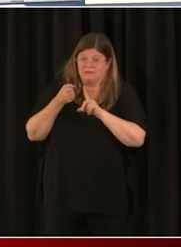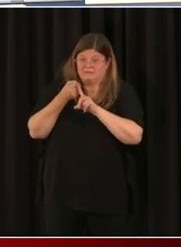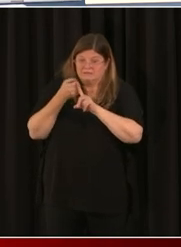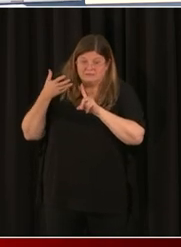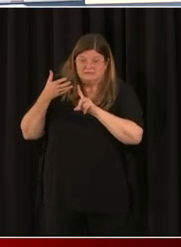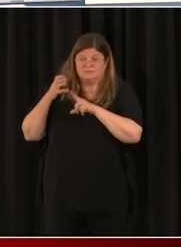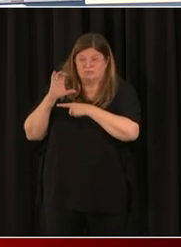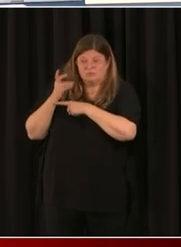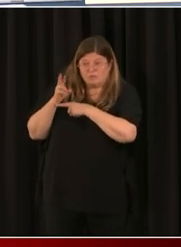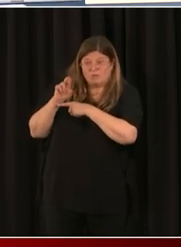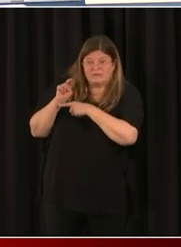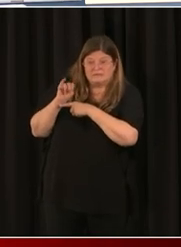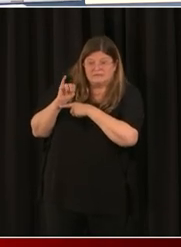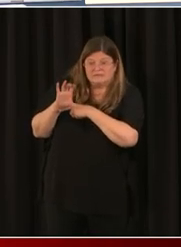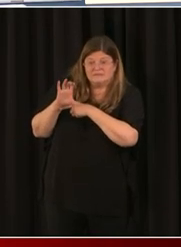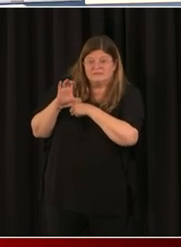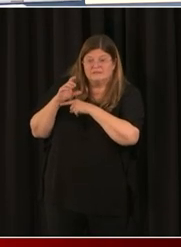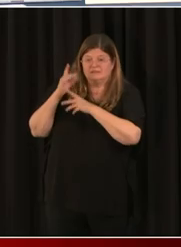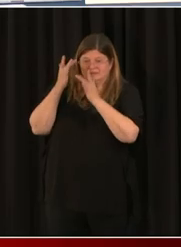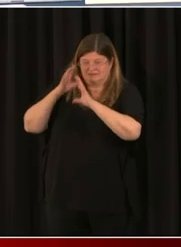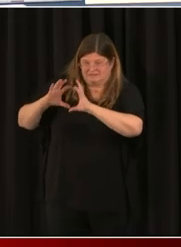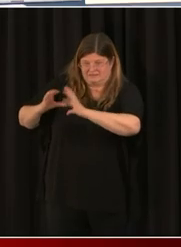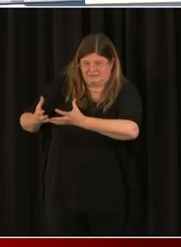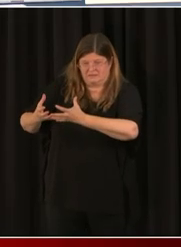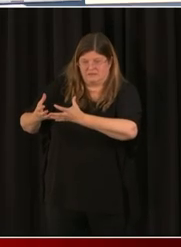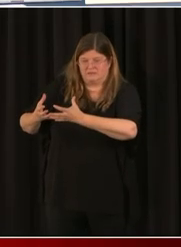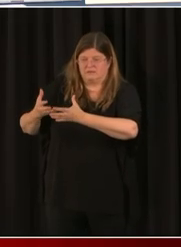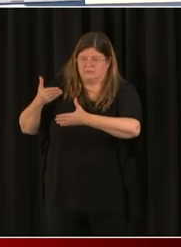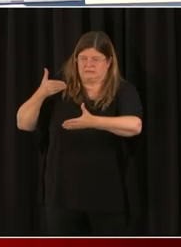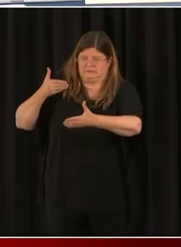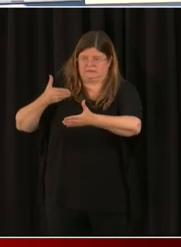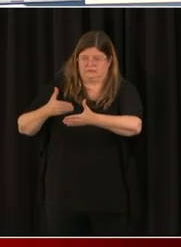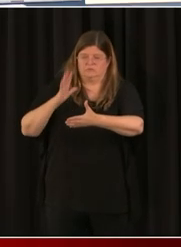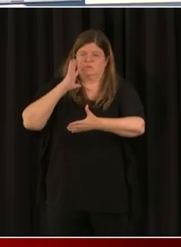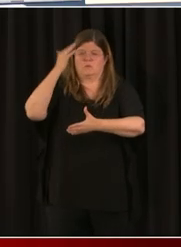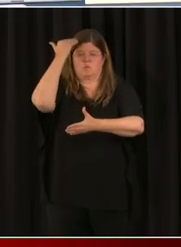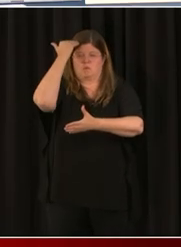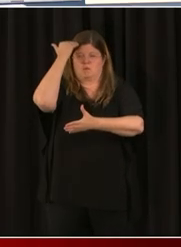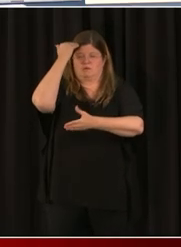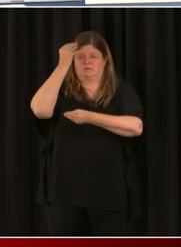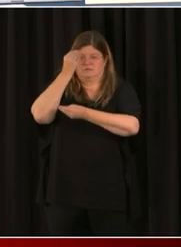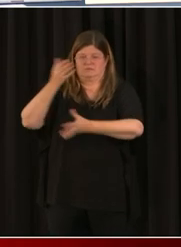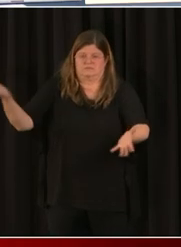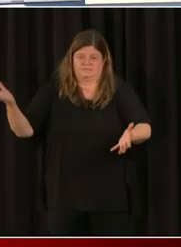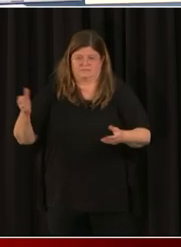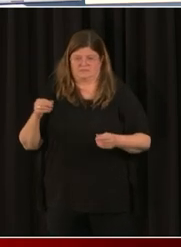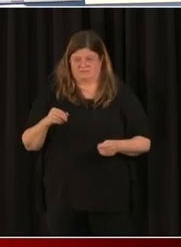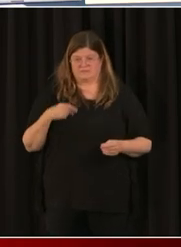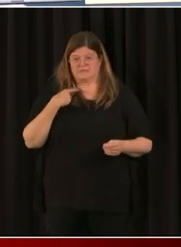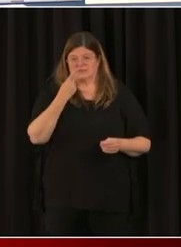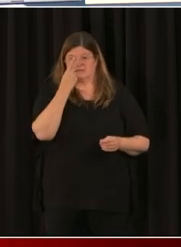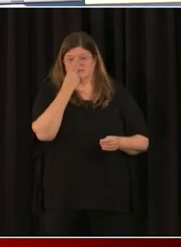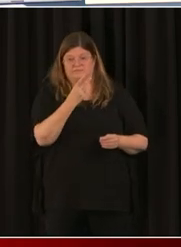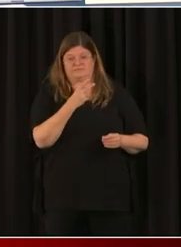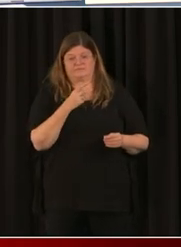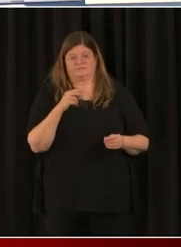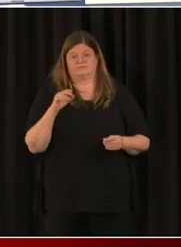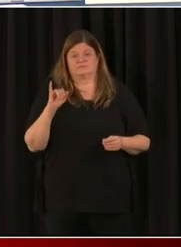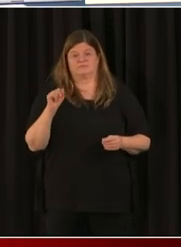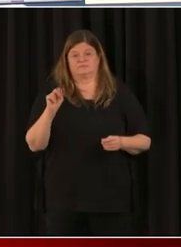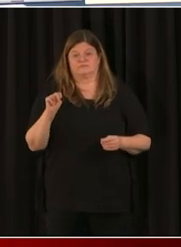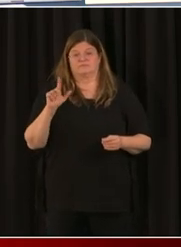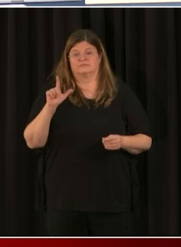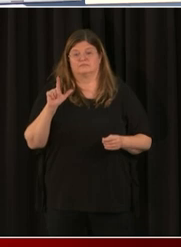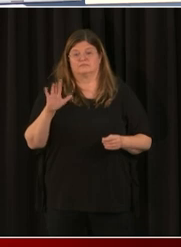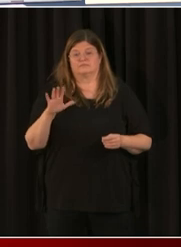chronic medical conditions, we'll make a decision as we get closer to that February 1st date. Okay, I'm sorry, I see the list for January 25th. Where would I